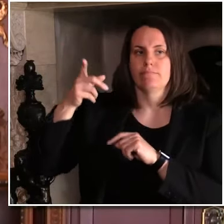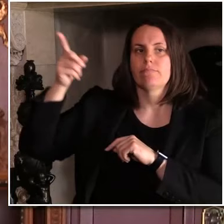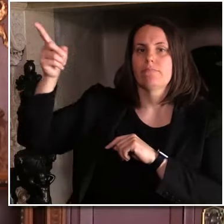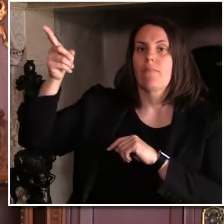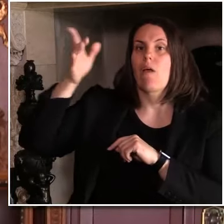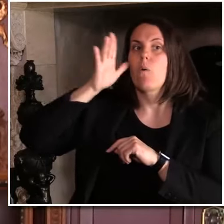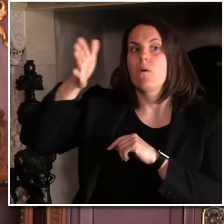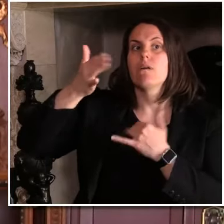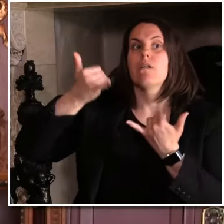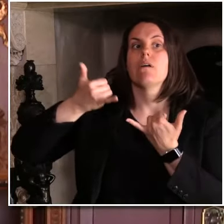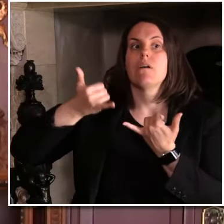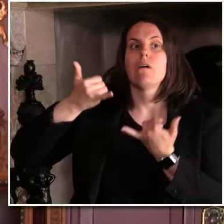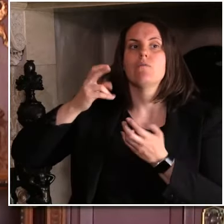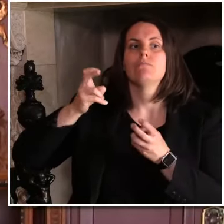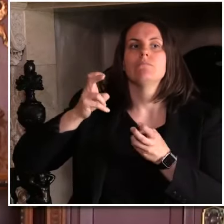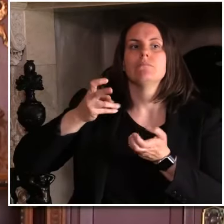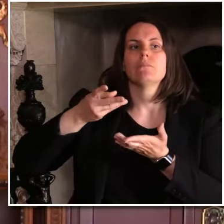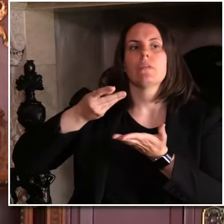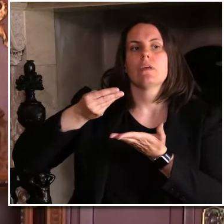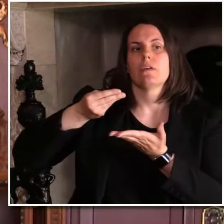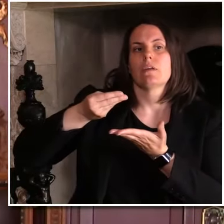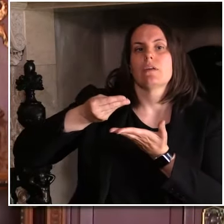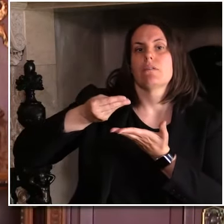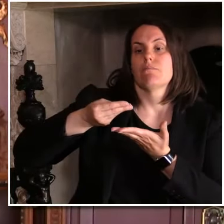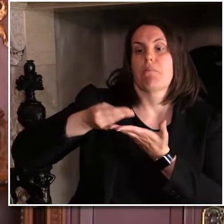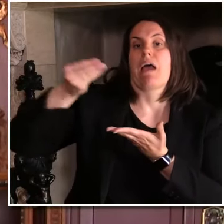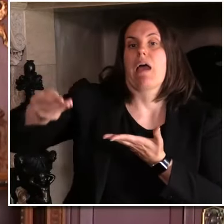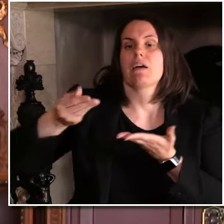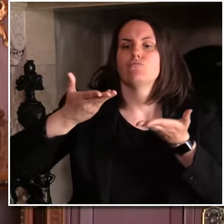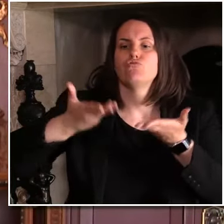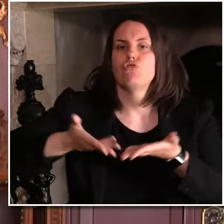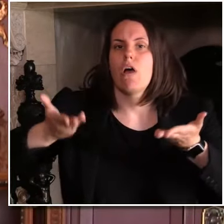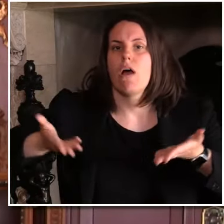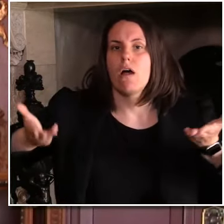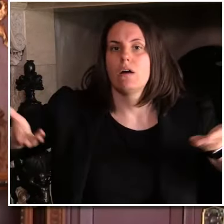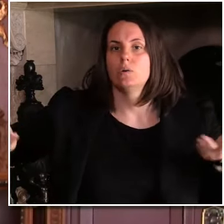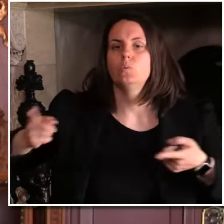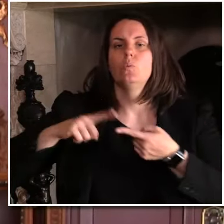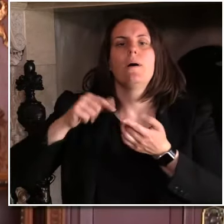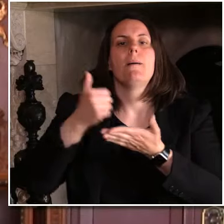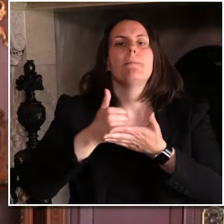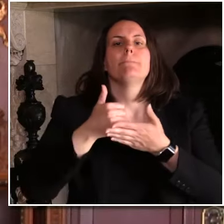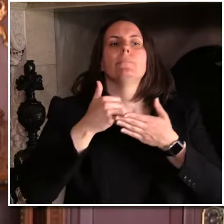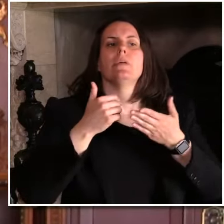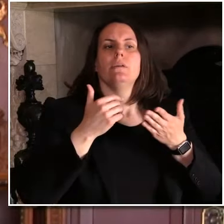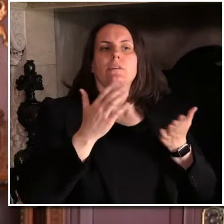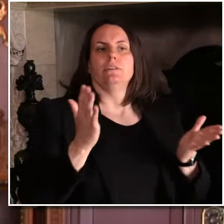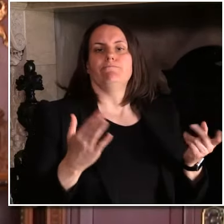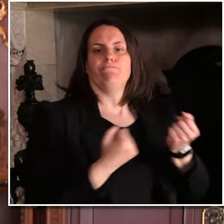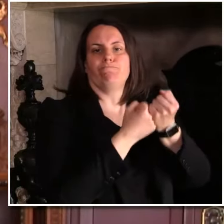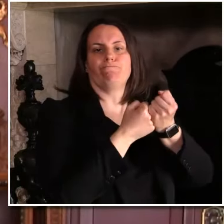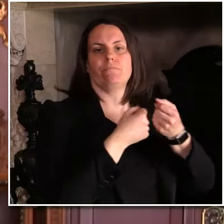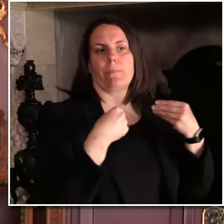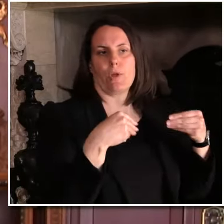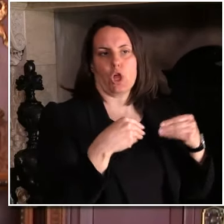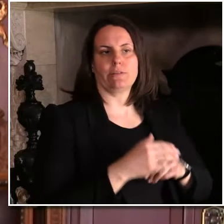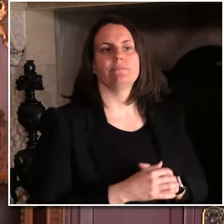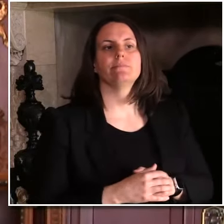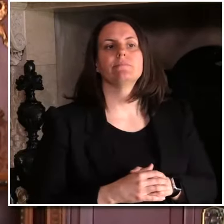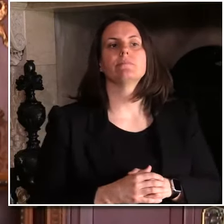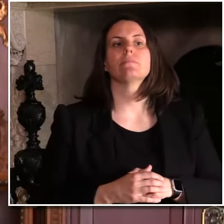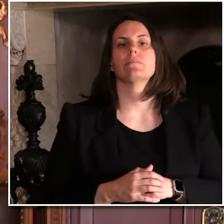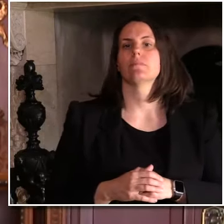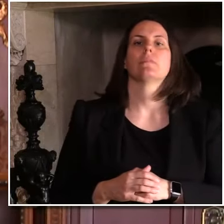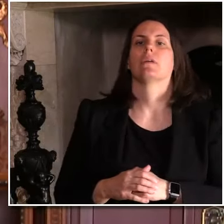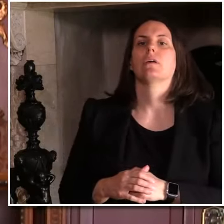market stronger, and moving those products to food banks, which should have been done at a much higher level and much sooner.